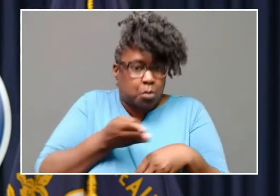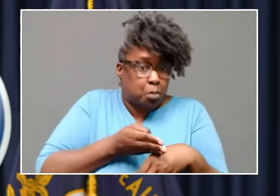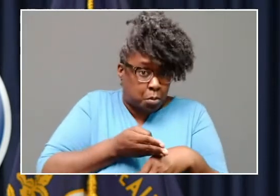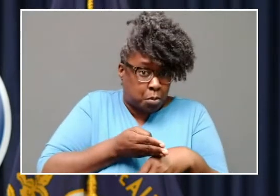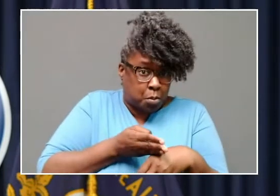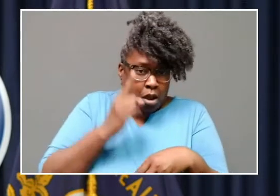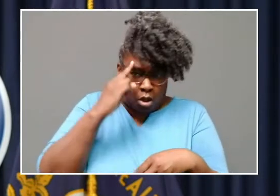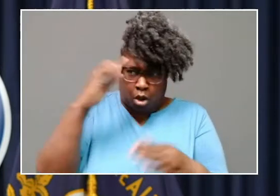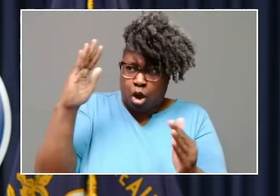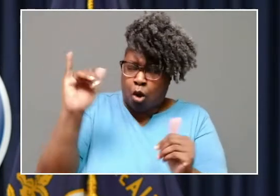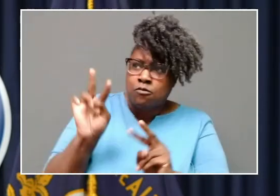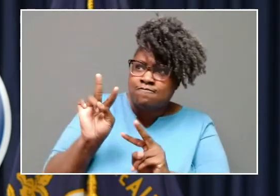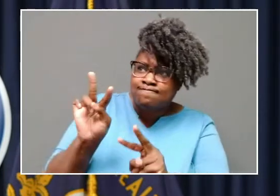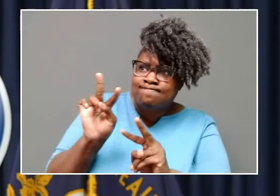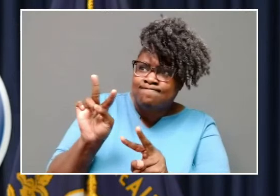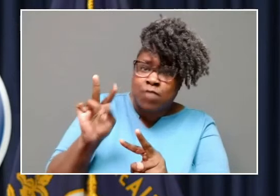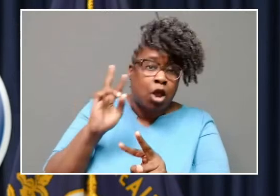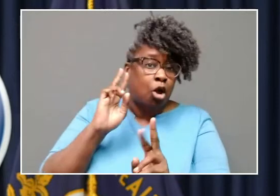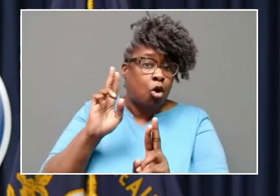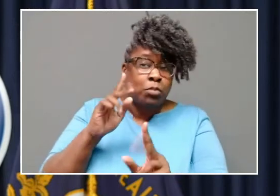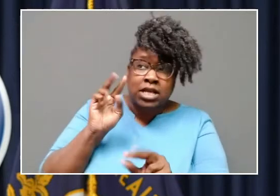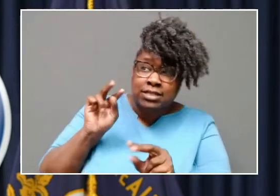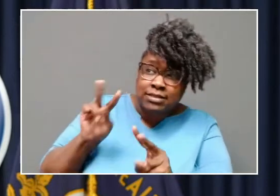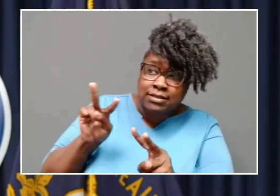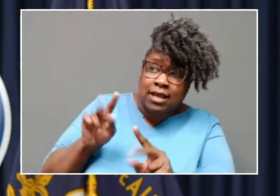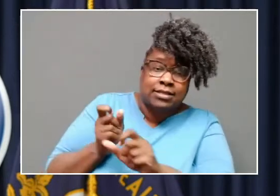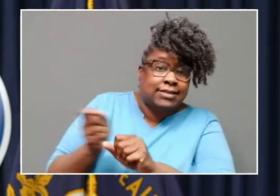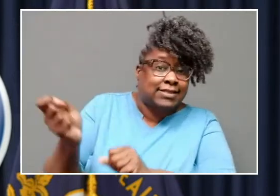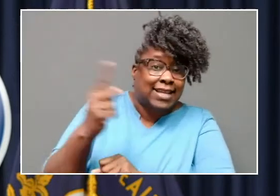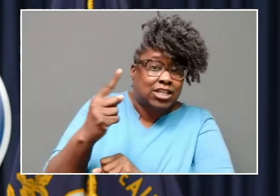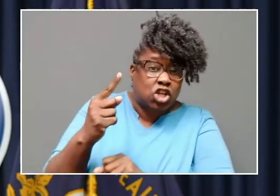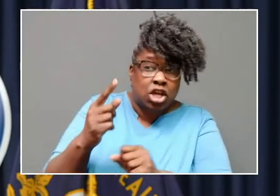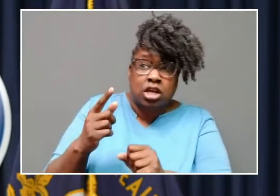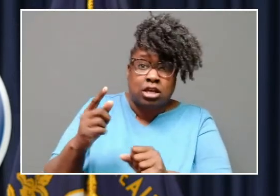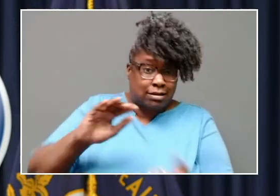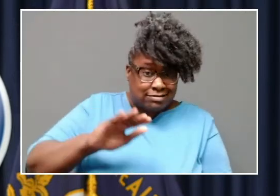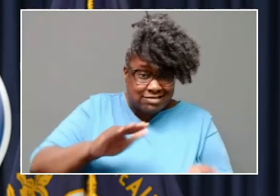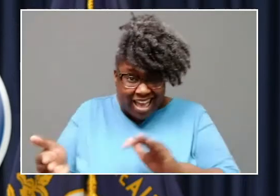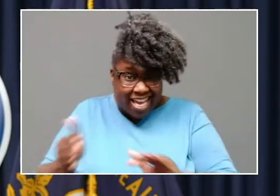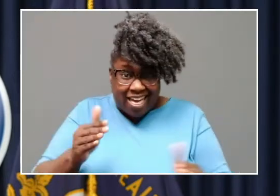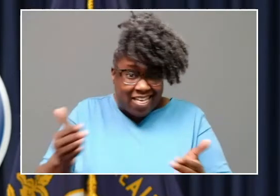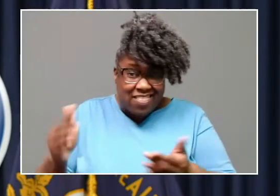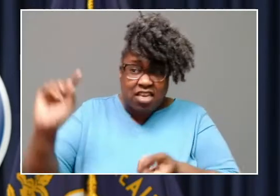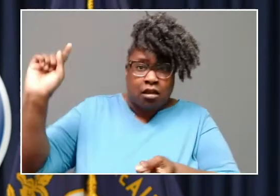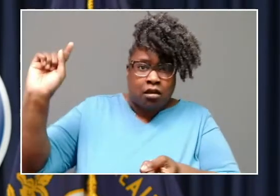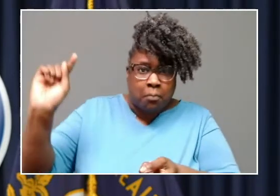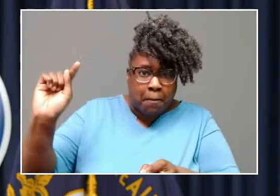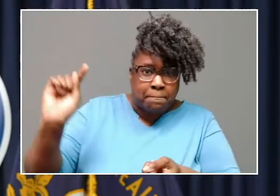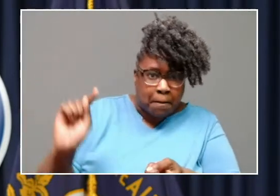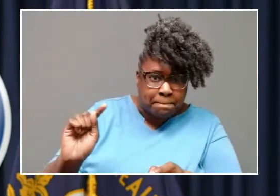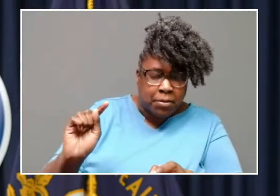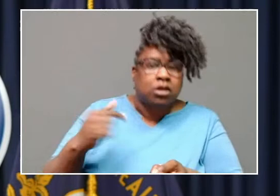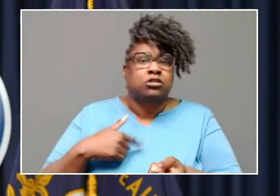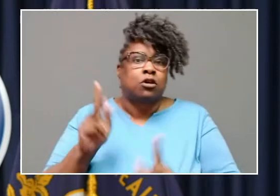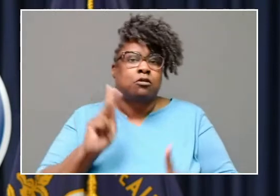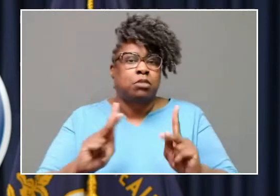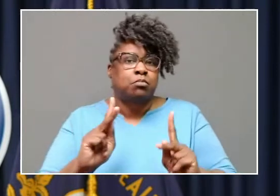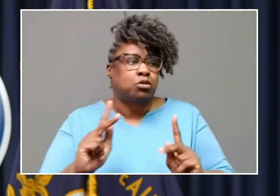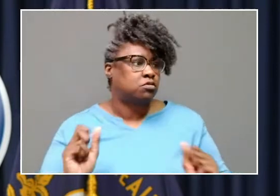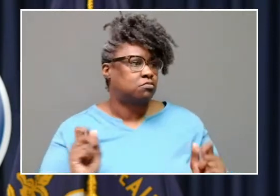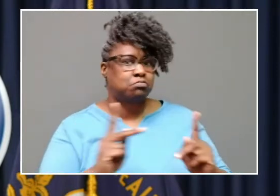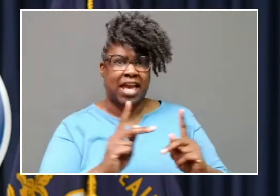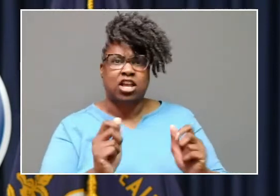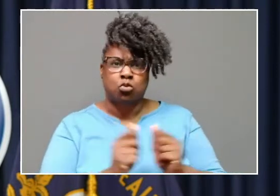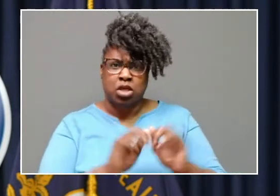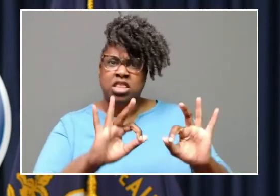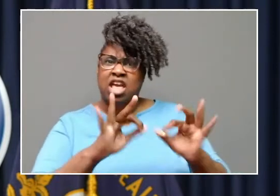deaths next year than we saw this year. Hope that we can get more people better and back with their families, back in society,